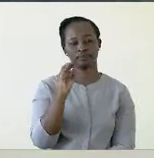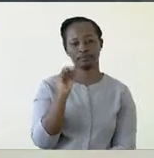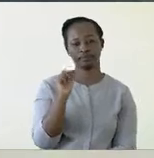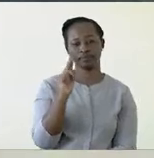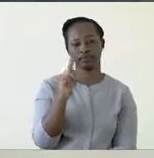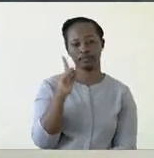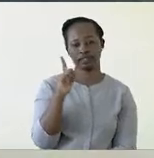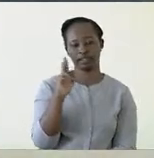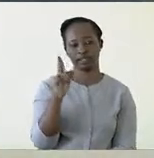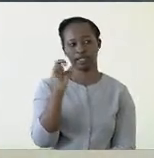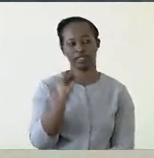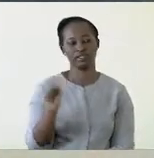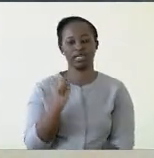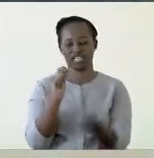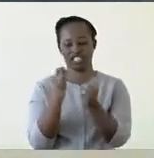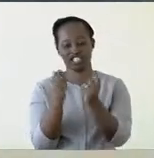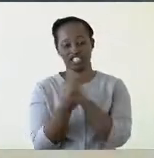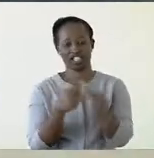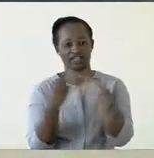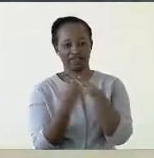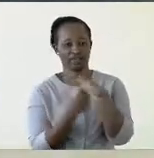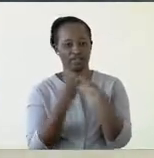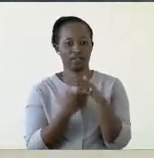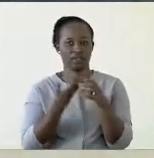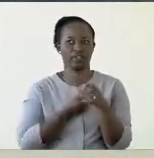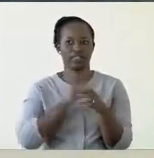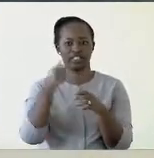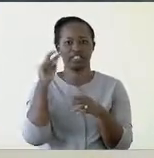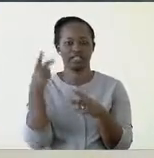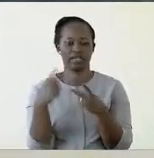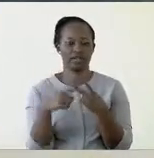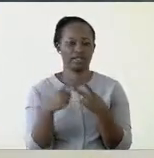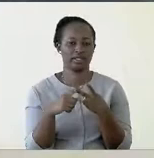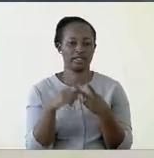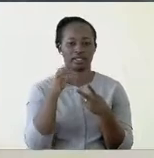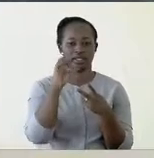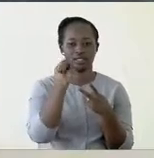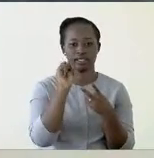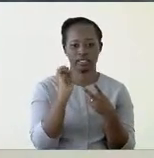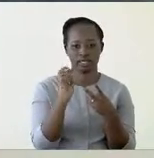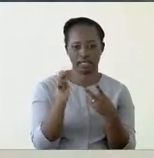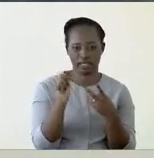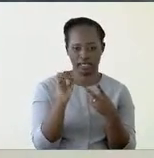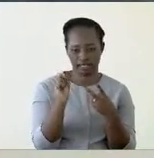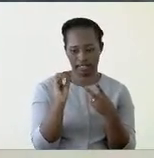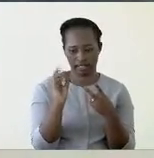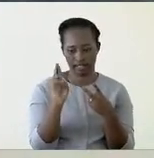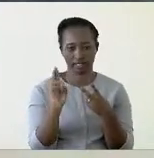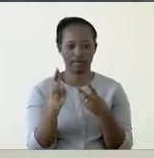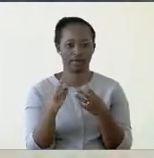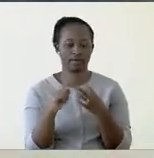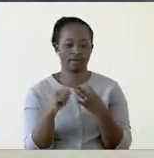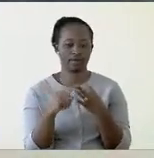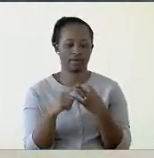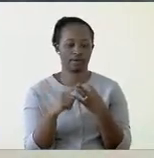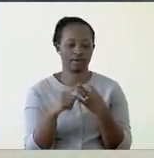a stimulus. A change in environment. We have number two, which is the sensor. Then from sensor, we have